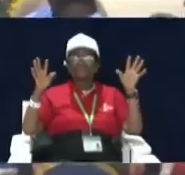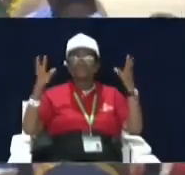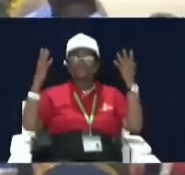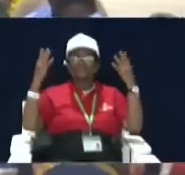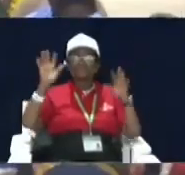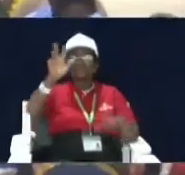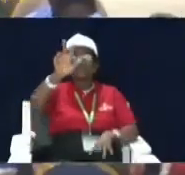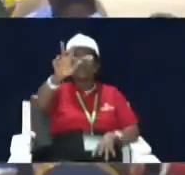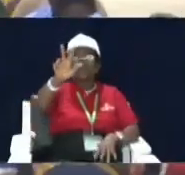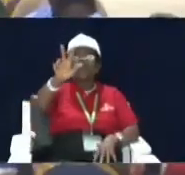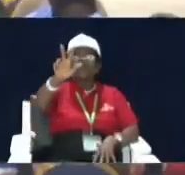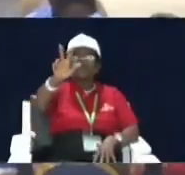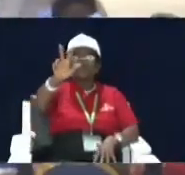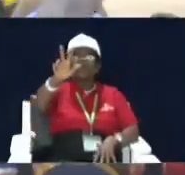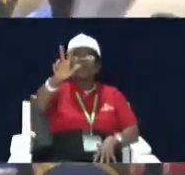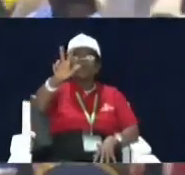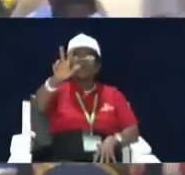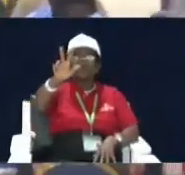Three.